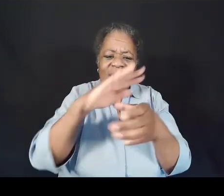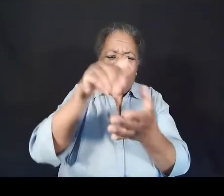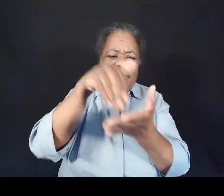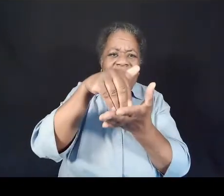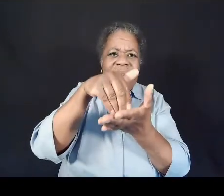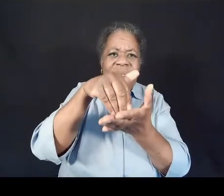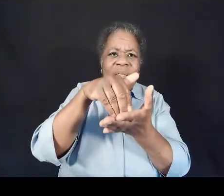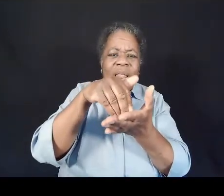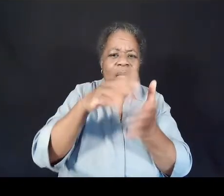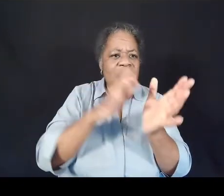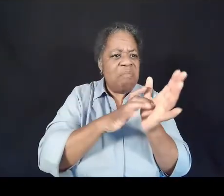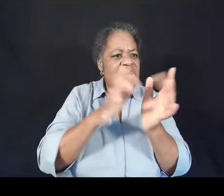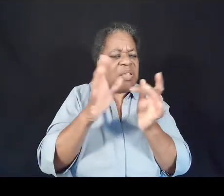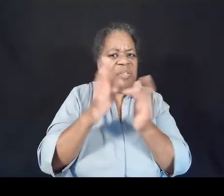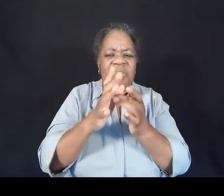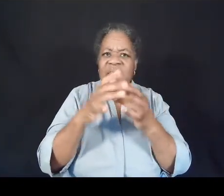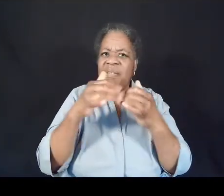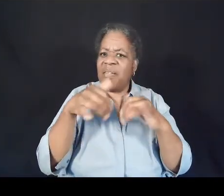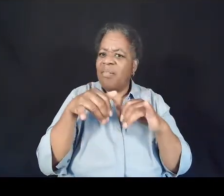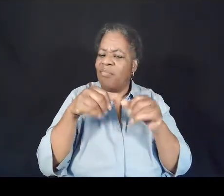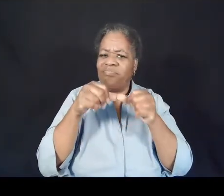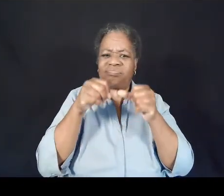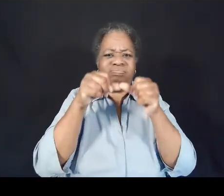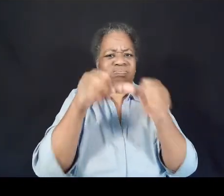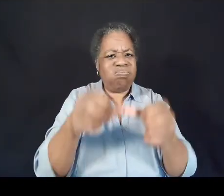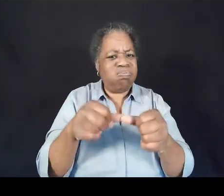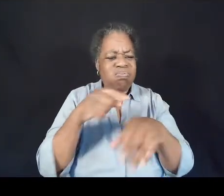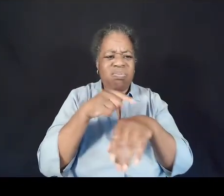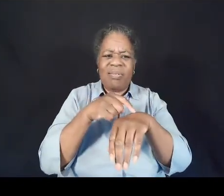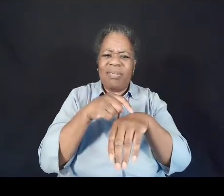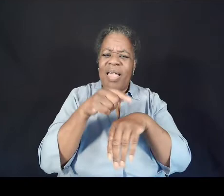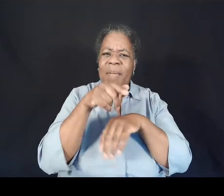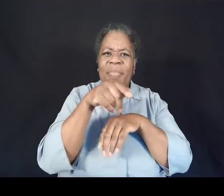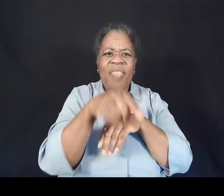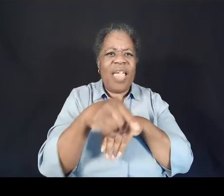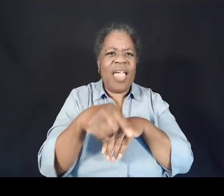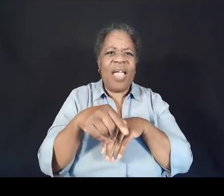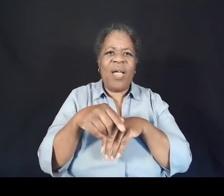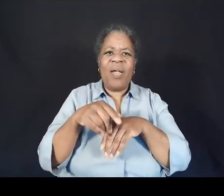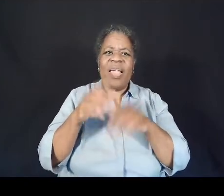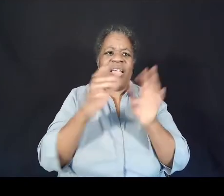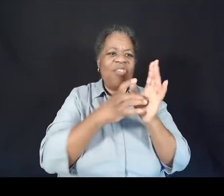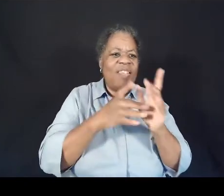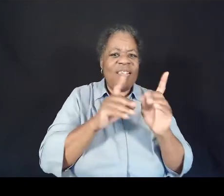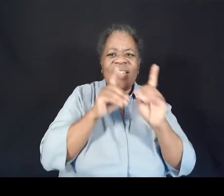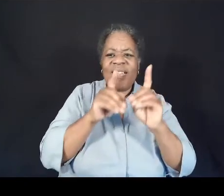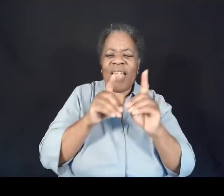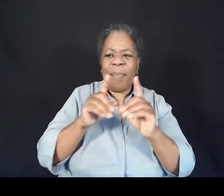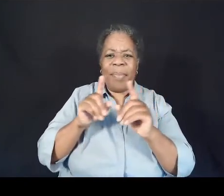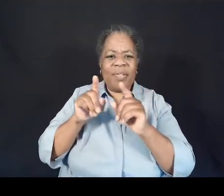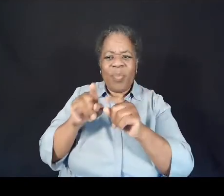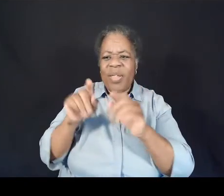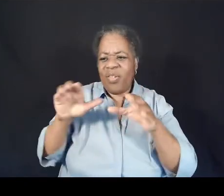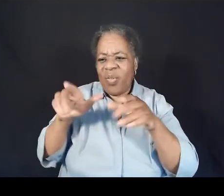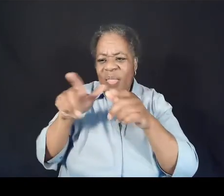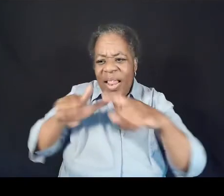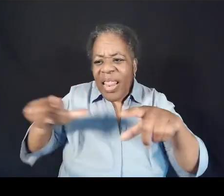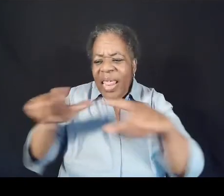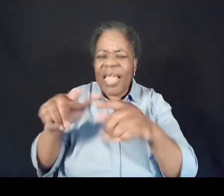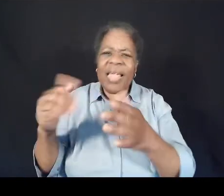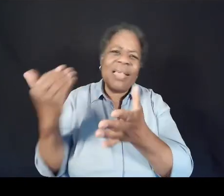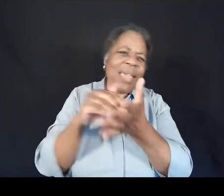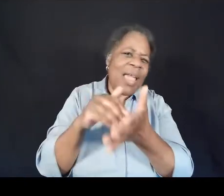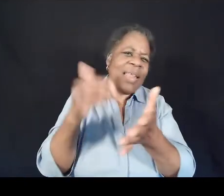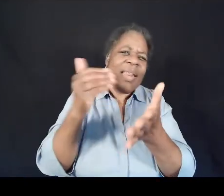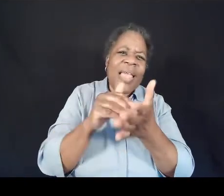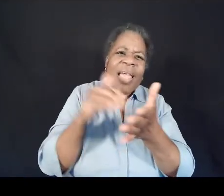so much time there. No wonder he and the disciples went there again and again to sort things out, to remember who they were,